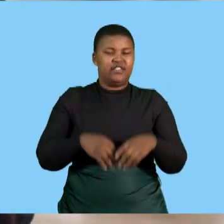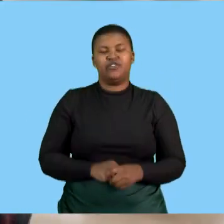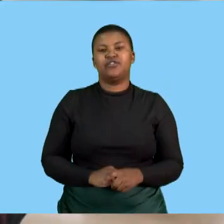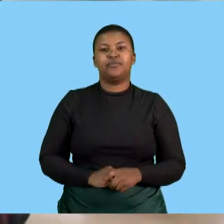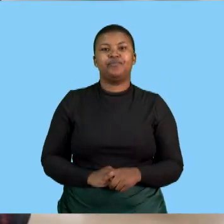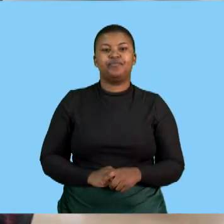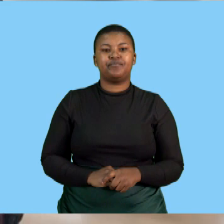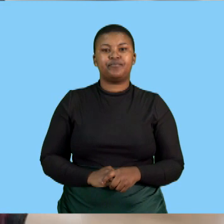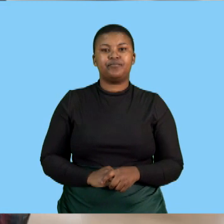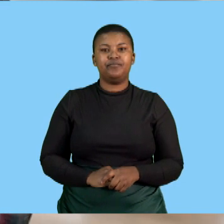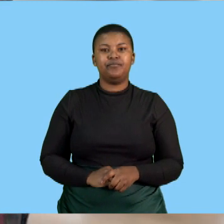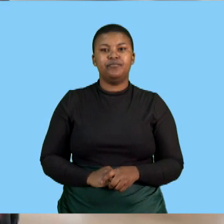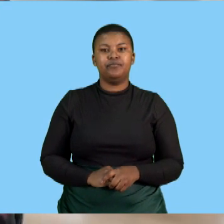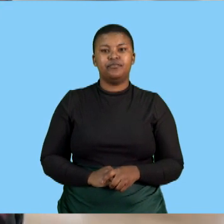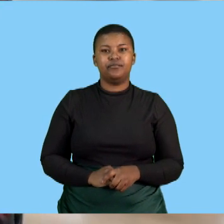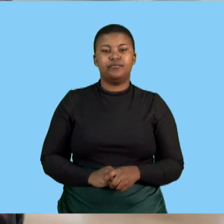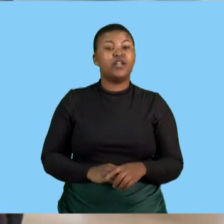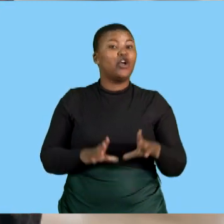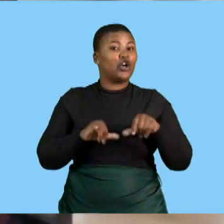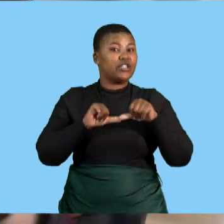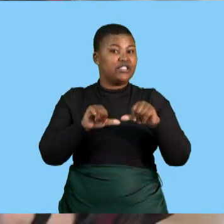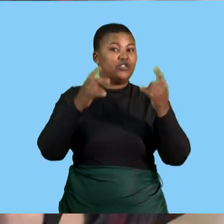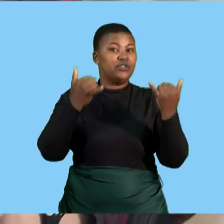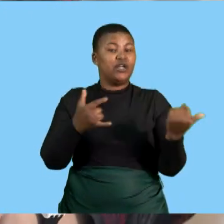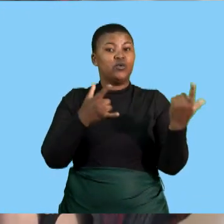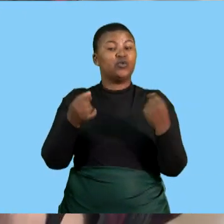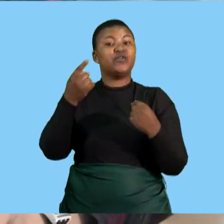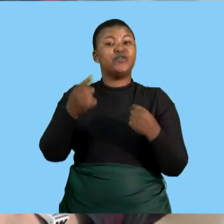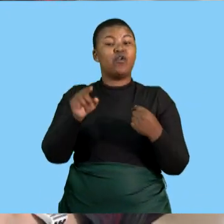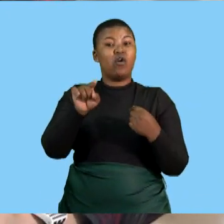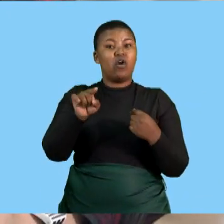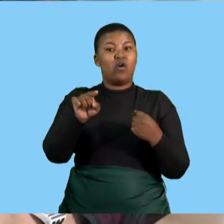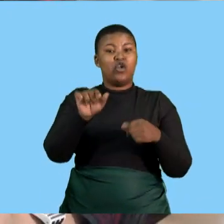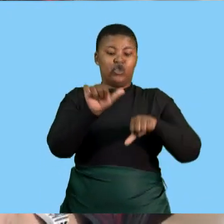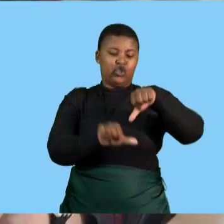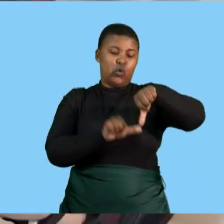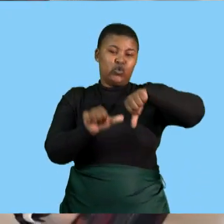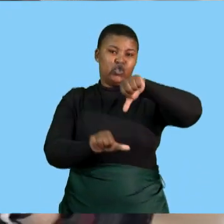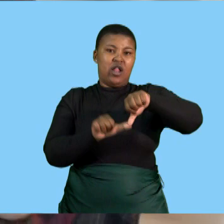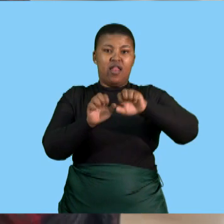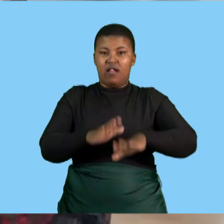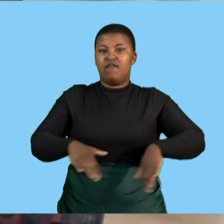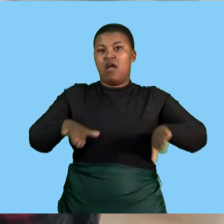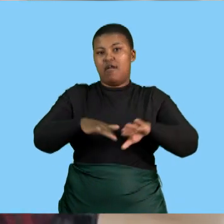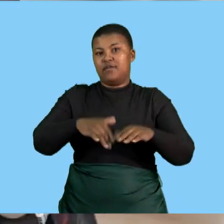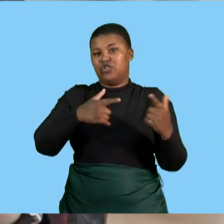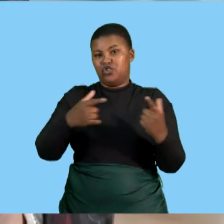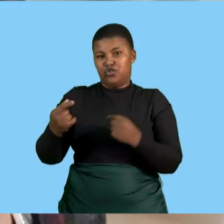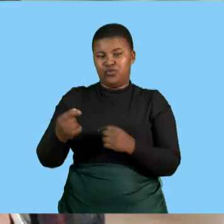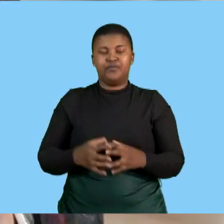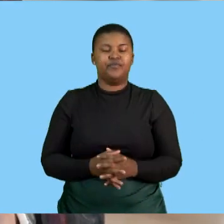challenges it can pose to a business. So let's continue on to the challenges of our